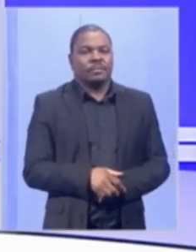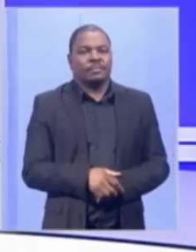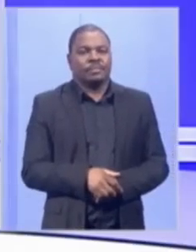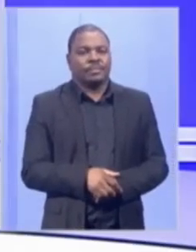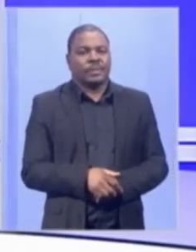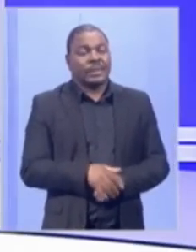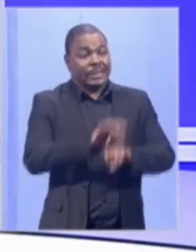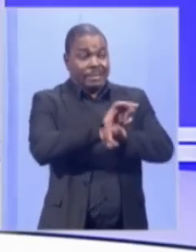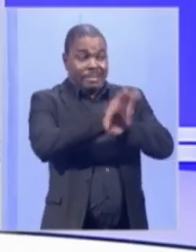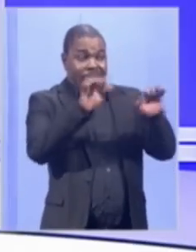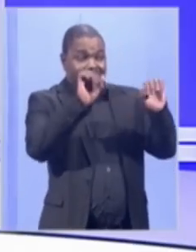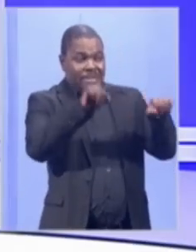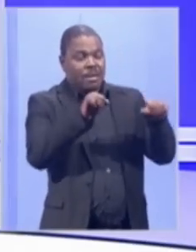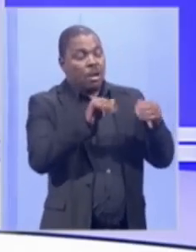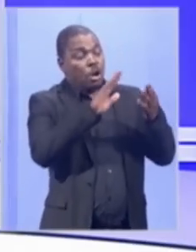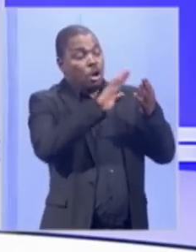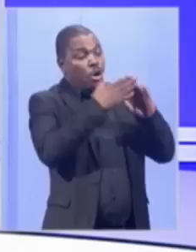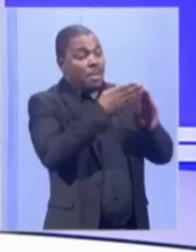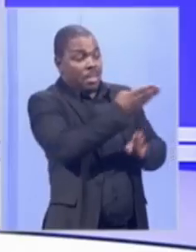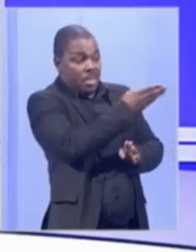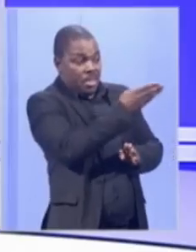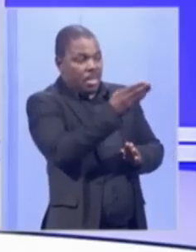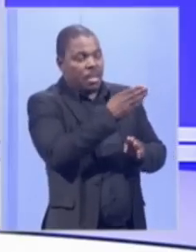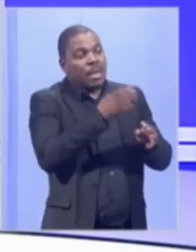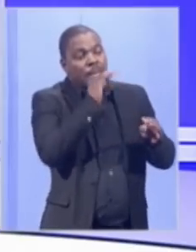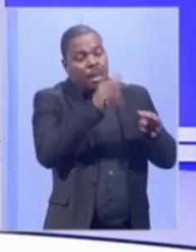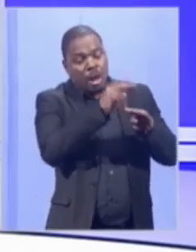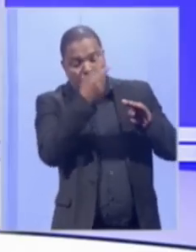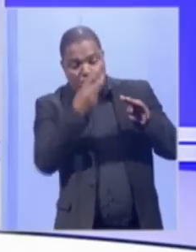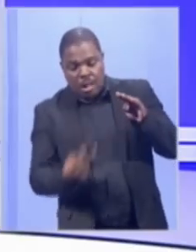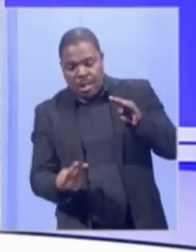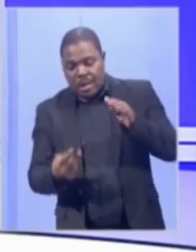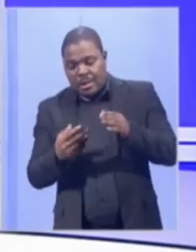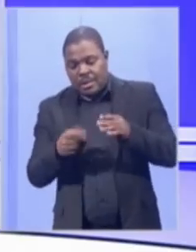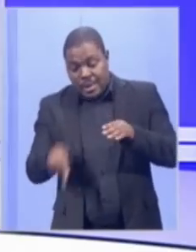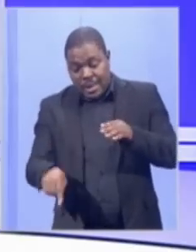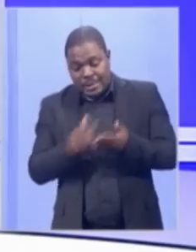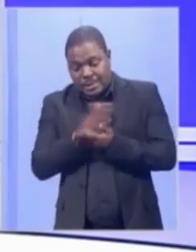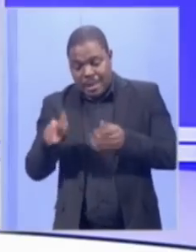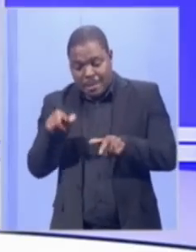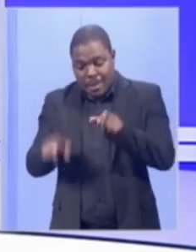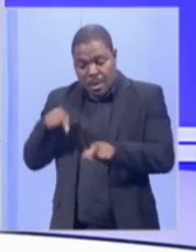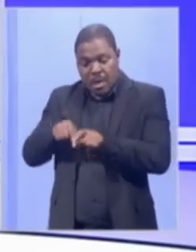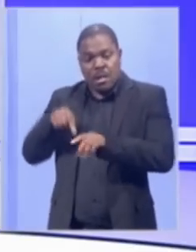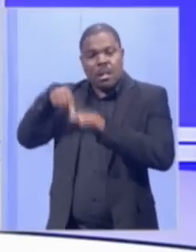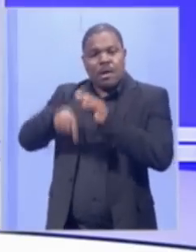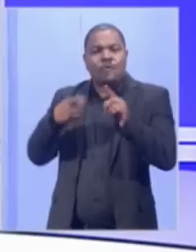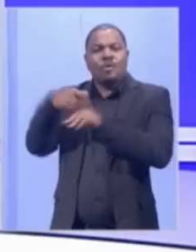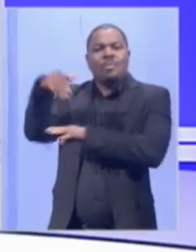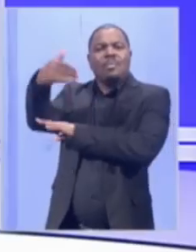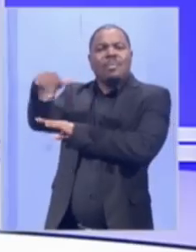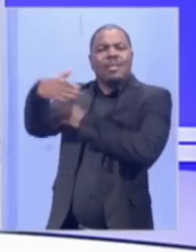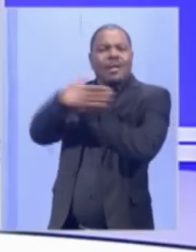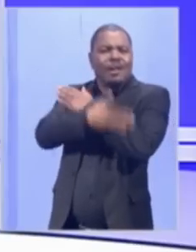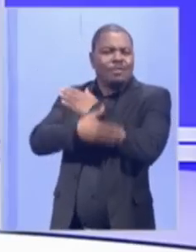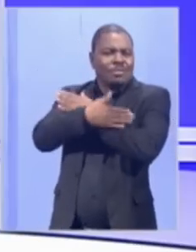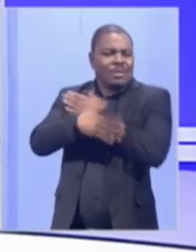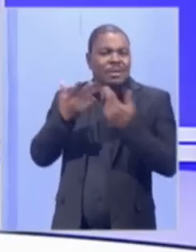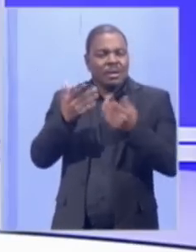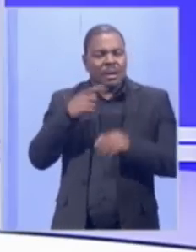hlaka hore hona le baahi ba ileng hore ba ka tlase ho lefatshe mono ba tswang dinaheng tse ding ebe beng ka bona ba teng le bona ho